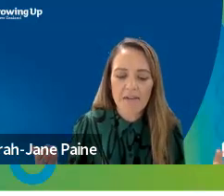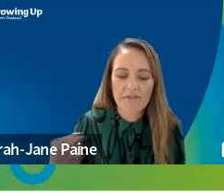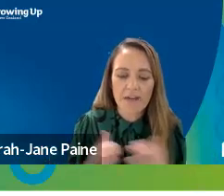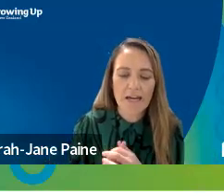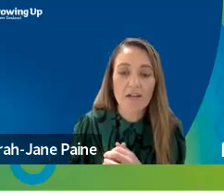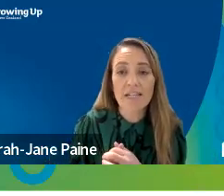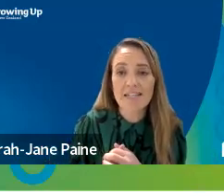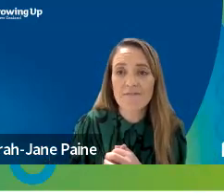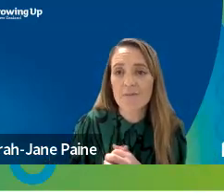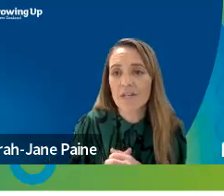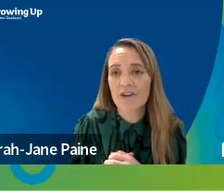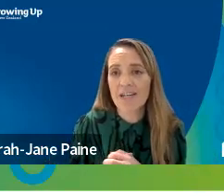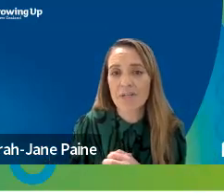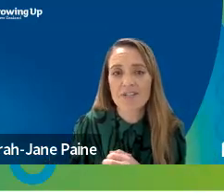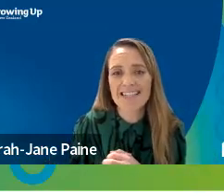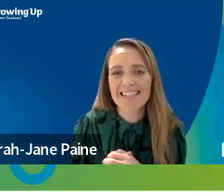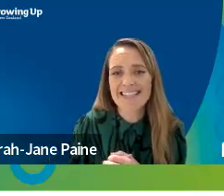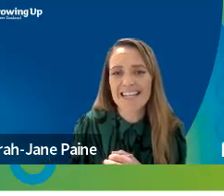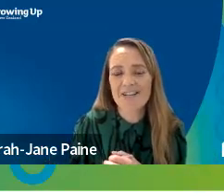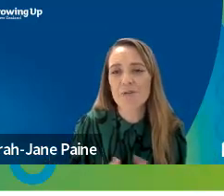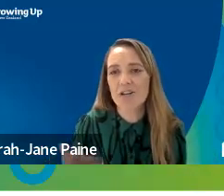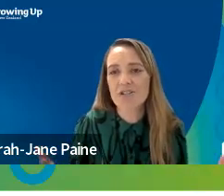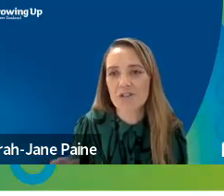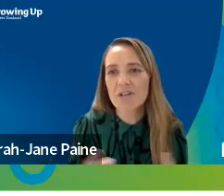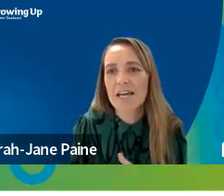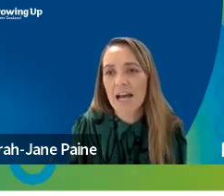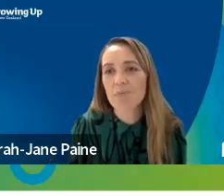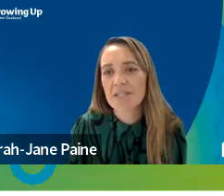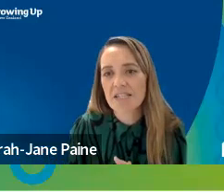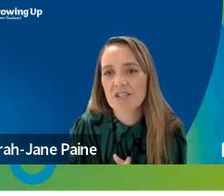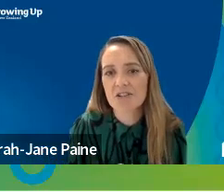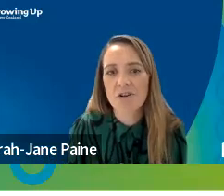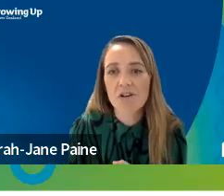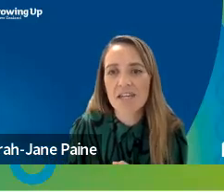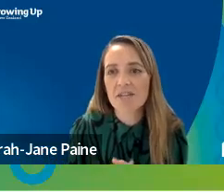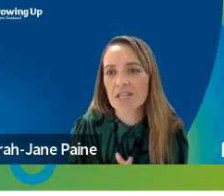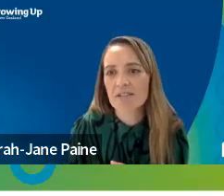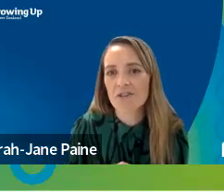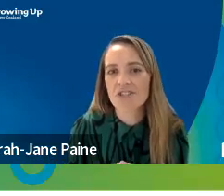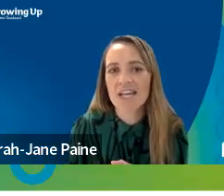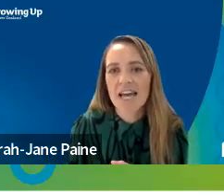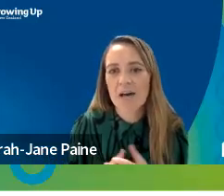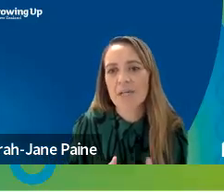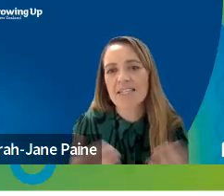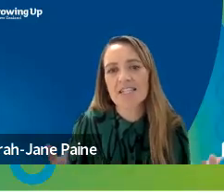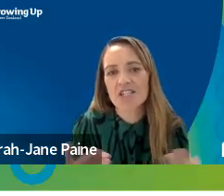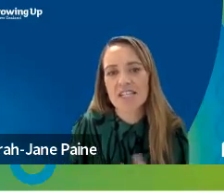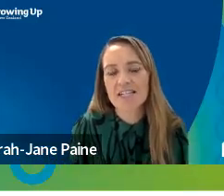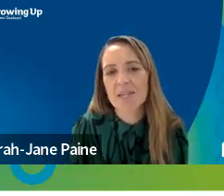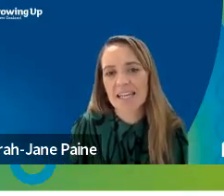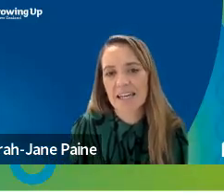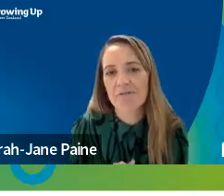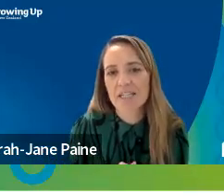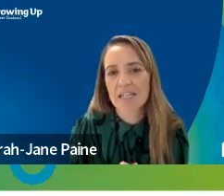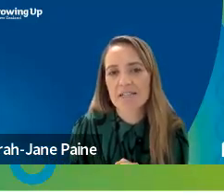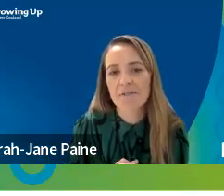We have colleagues from the Growing Up in New Zealand study who are going to present to you on their research and to share